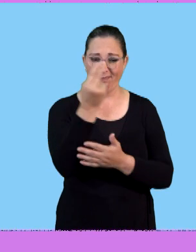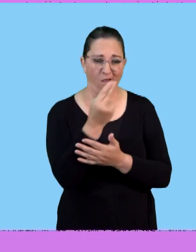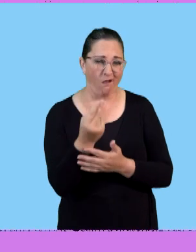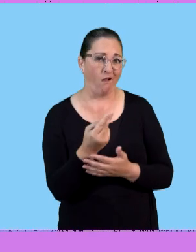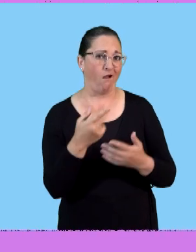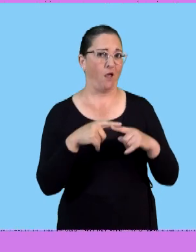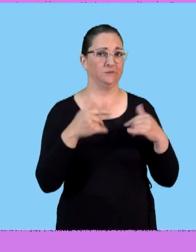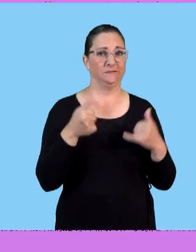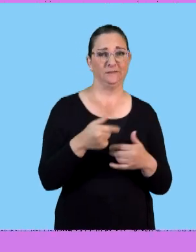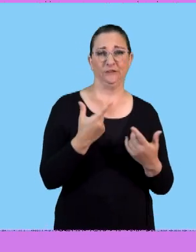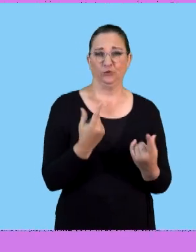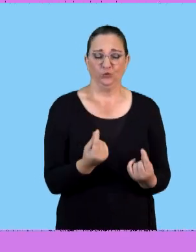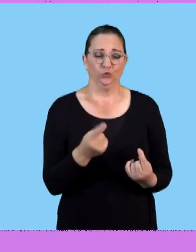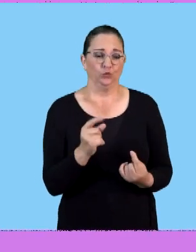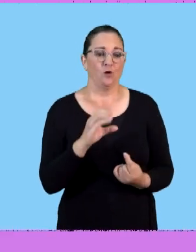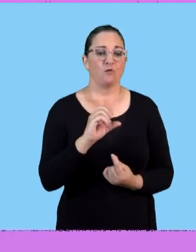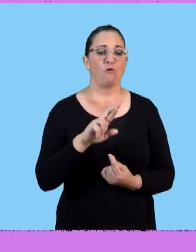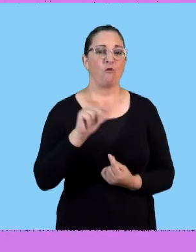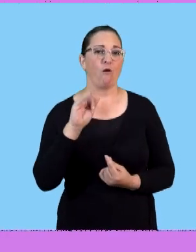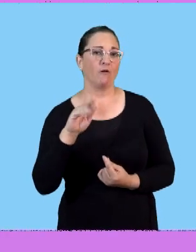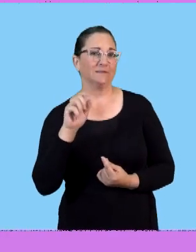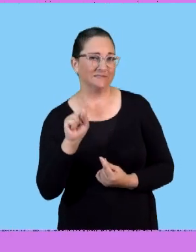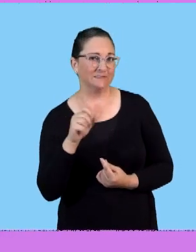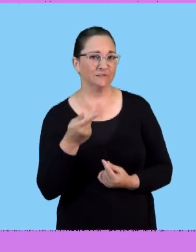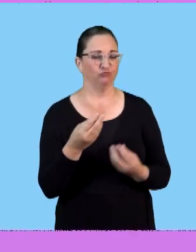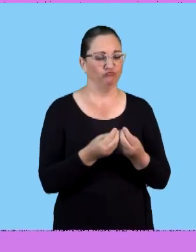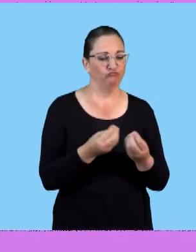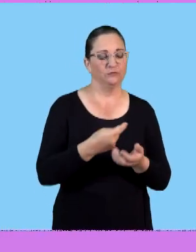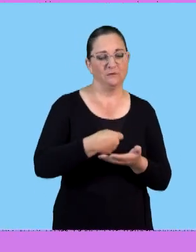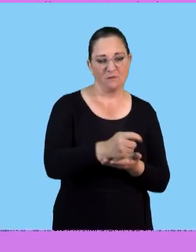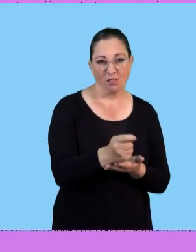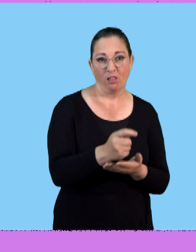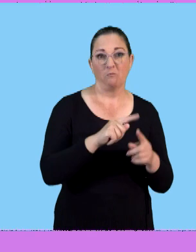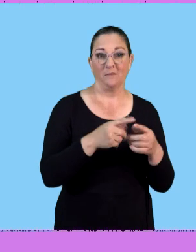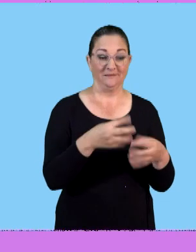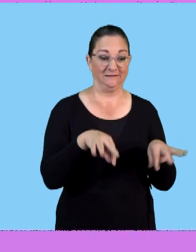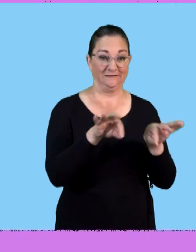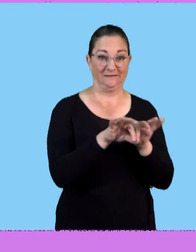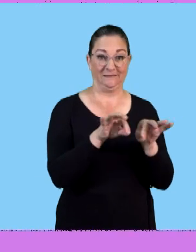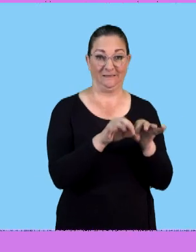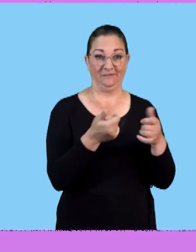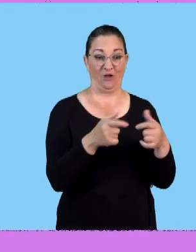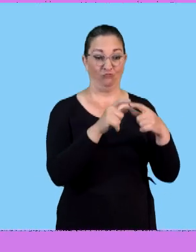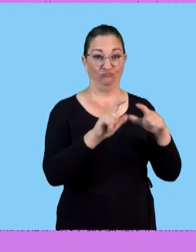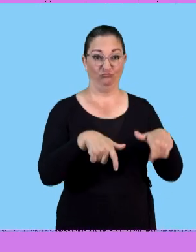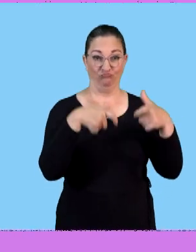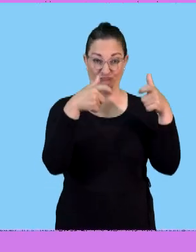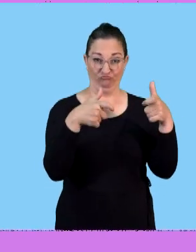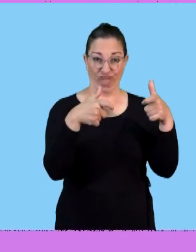He makes craft products that he sells at a craft market. He makes gift stockings, that's gift